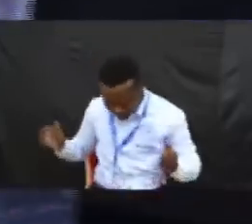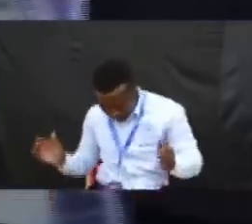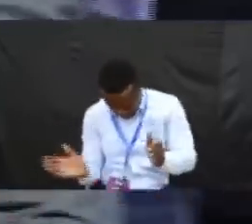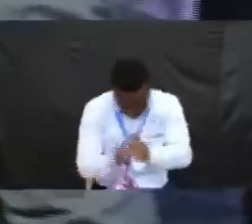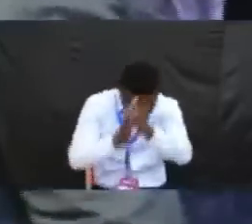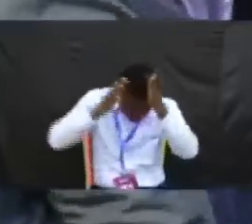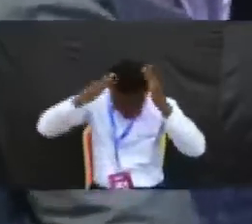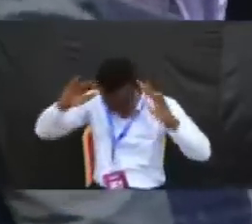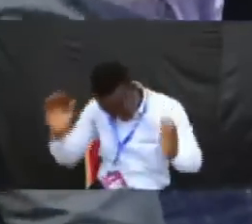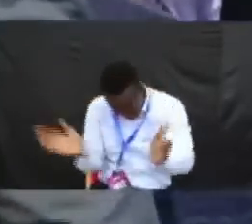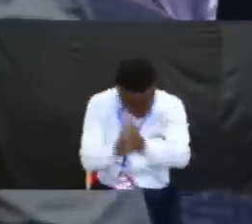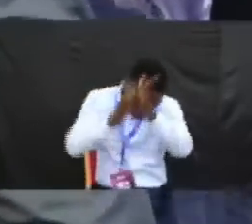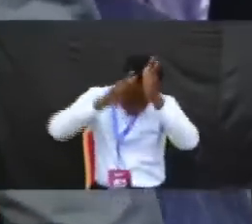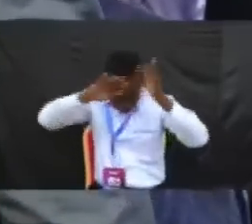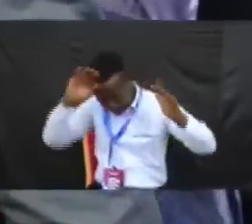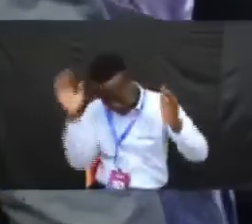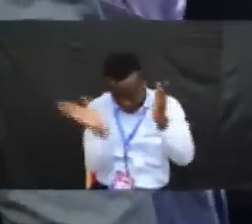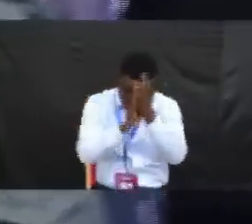Hallelujah.